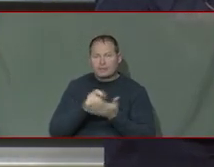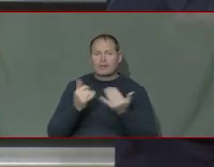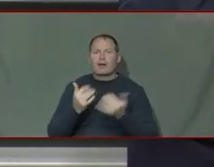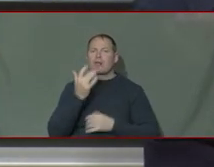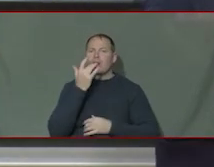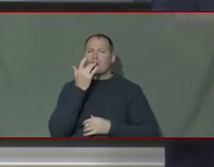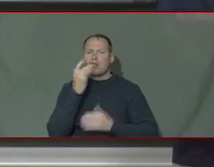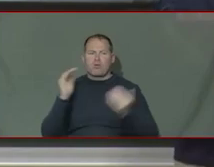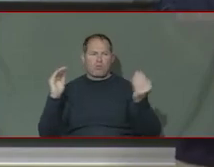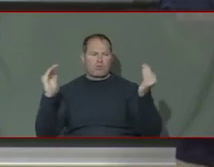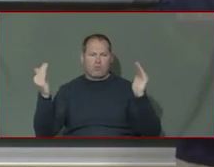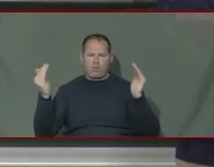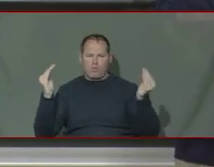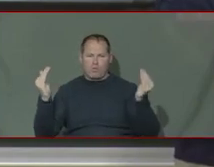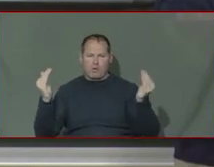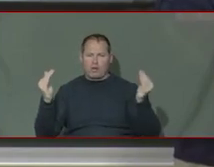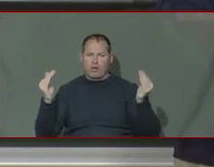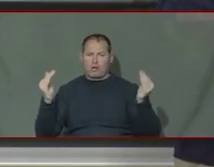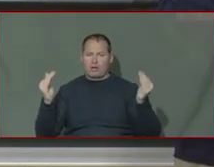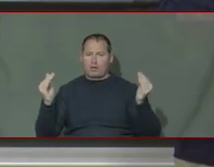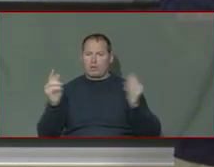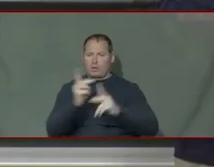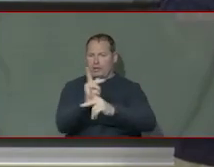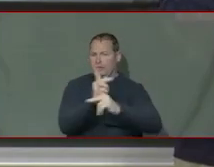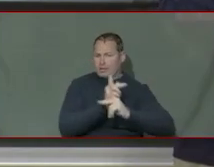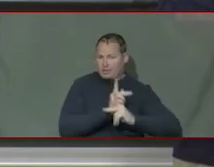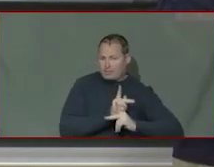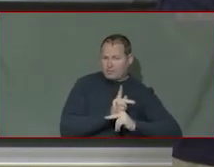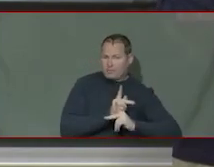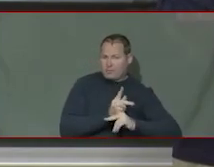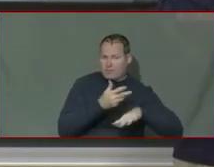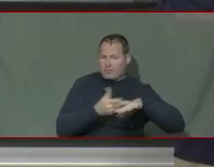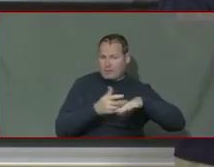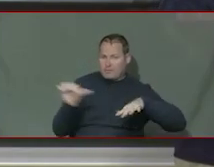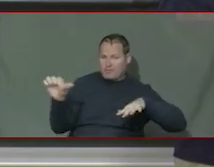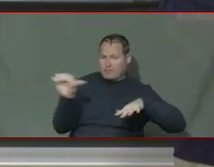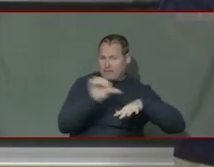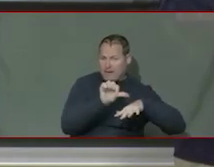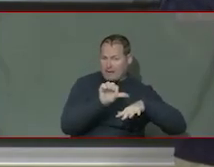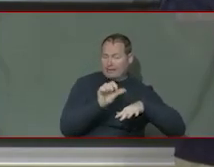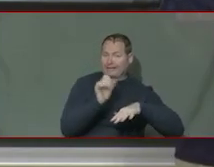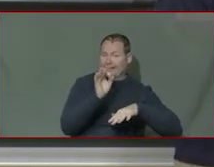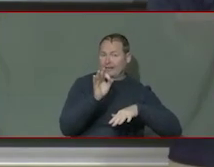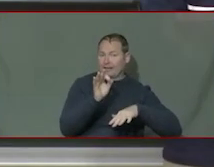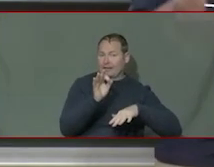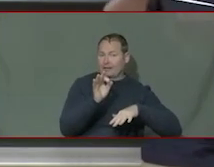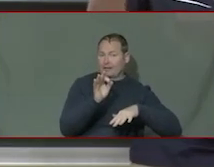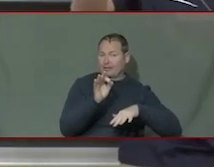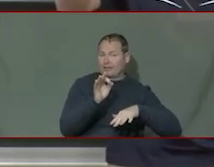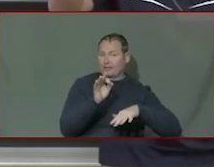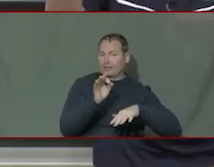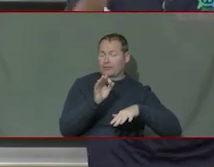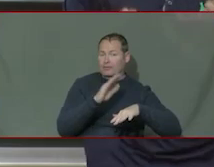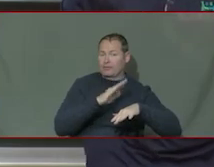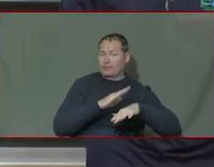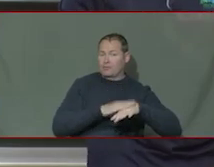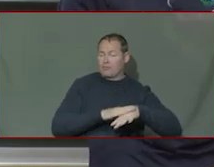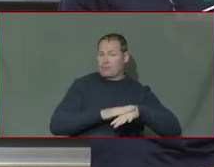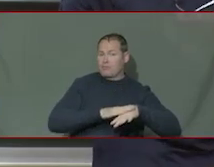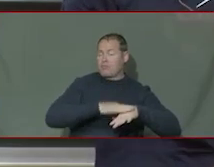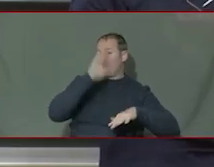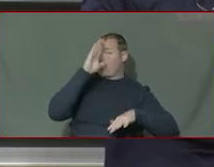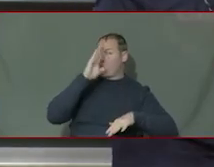salts that are retained in the body. If it's more that are